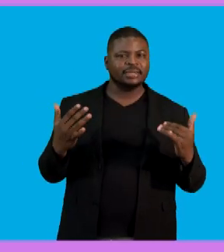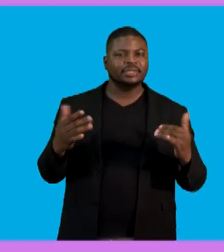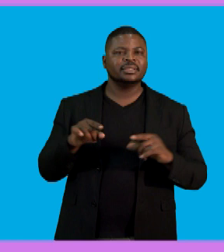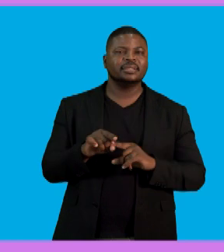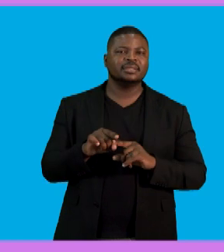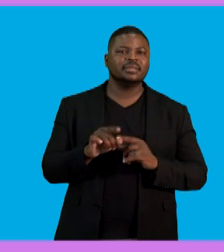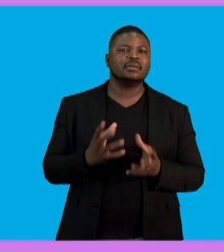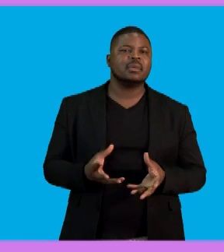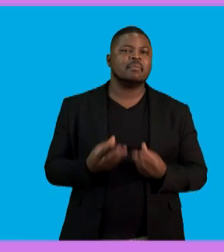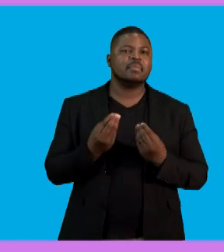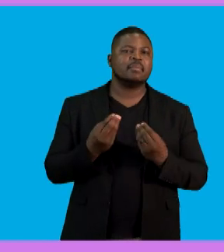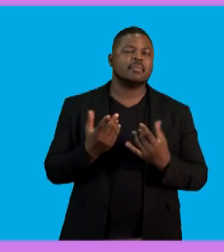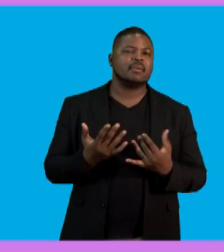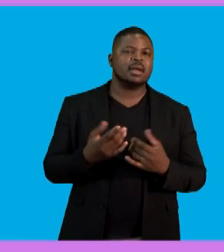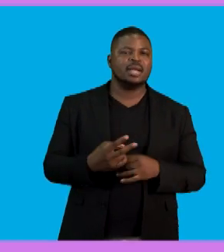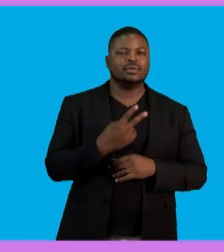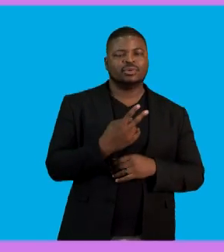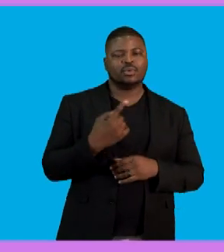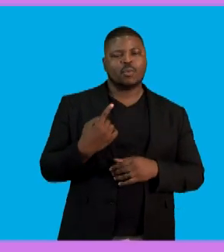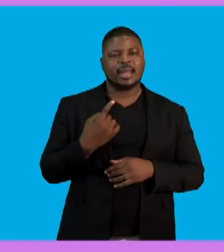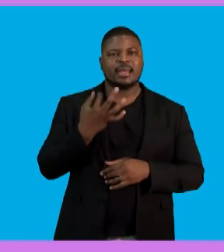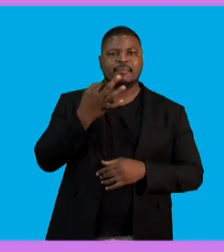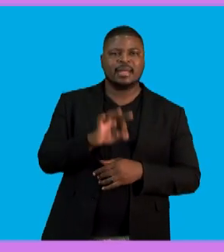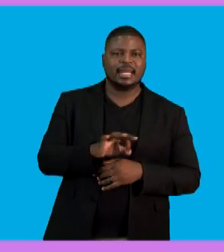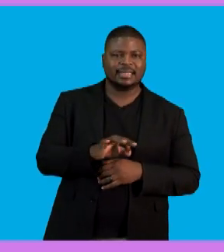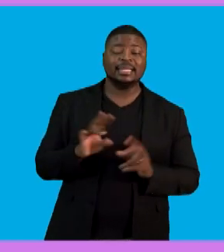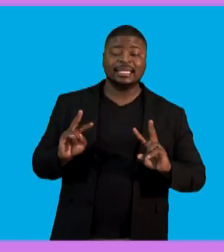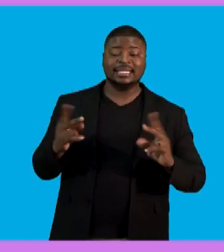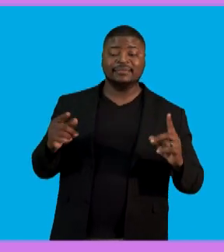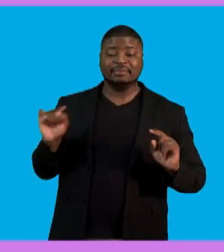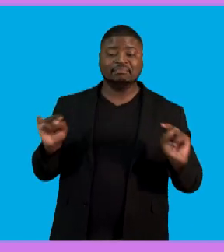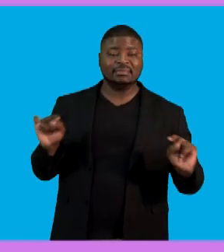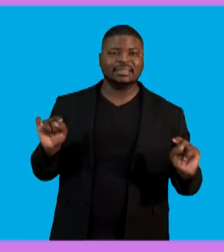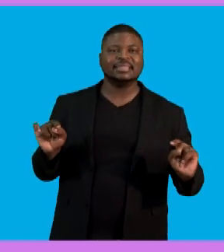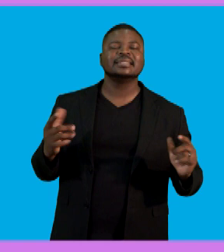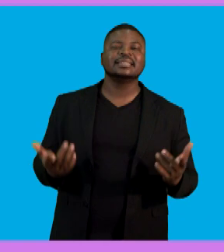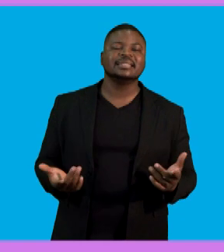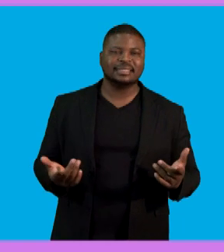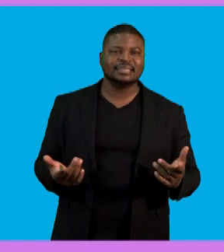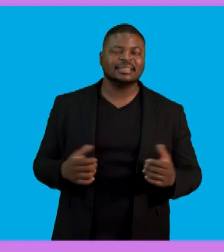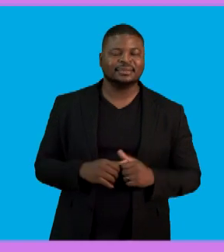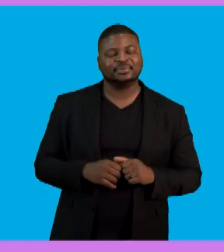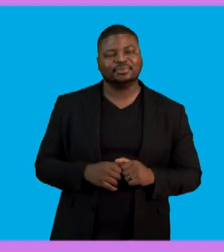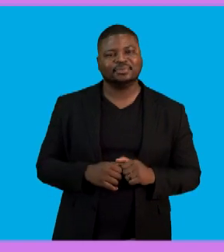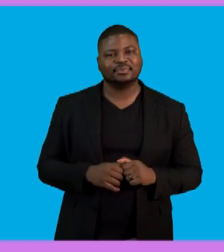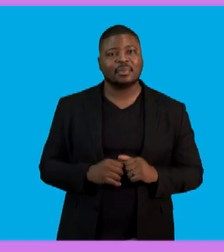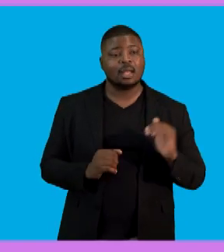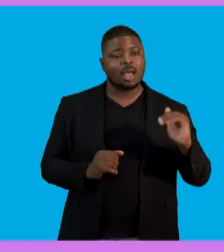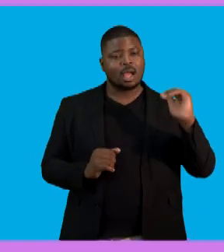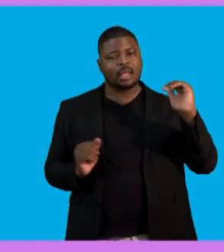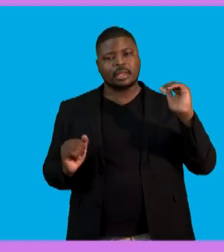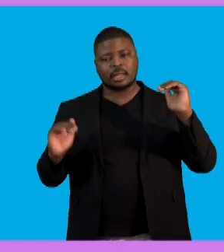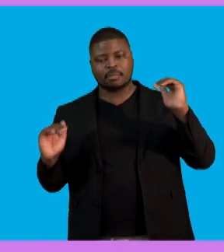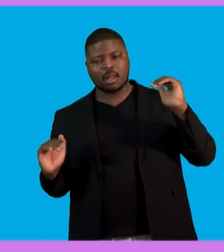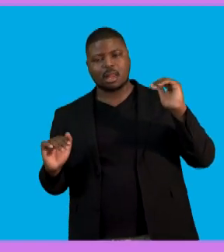say 51 minus 30, it gives us 21 minutes. That is the difference between the maximum duration and the minimum